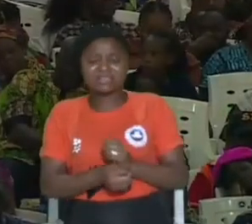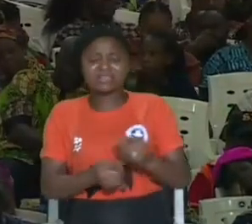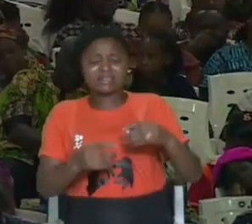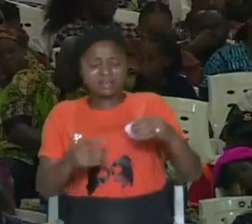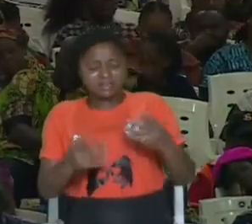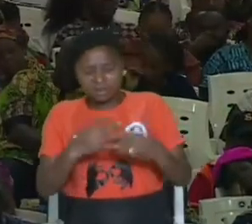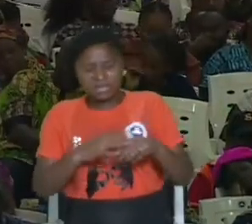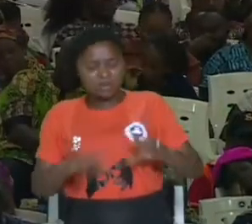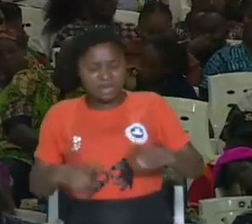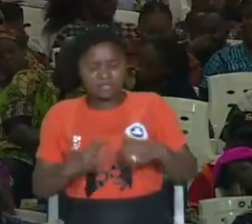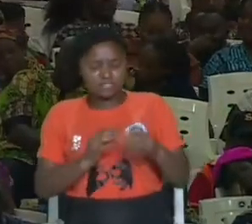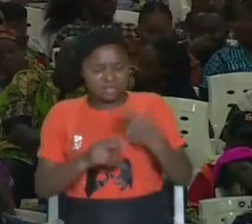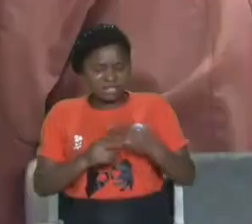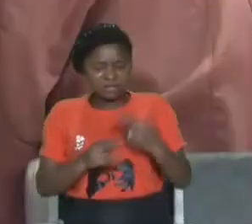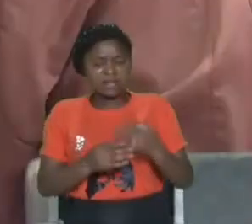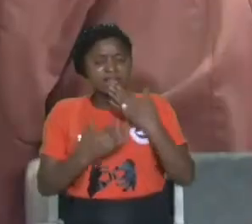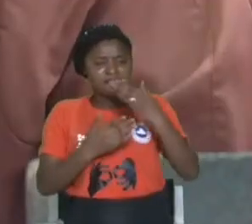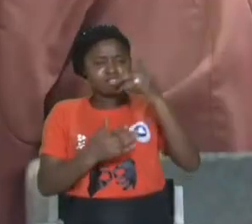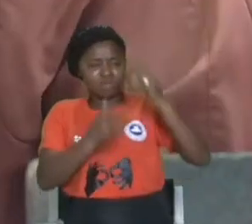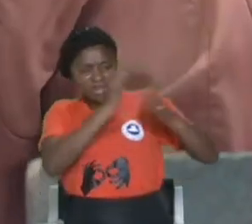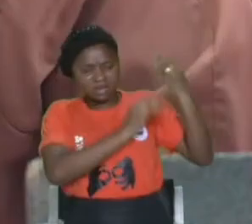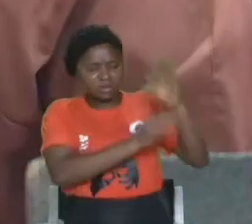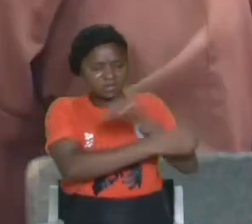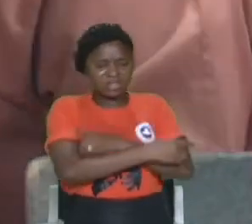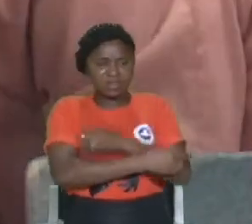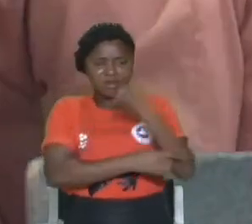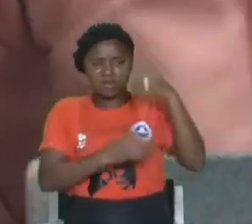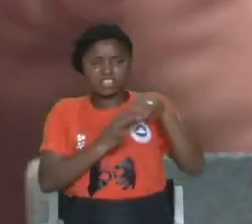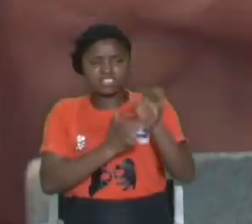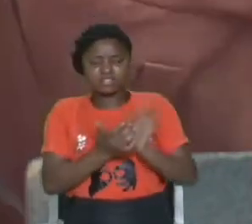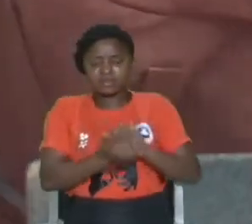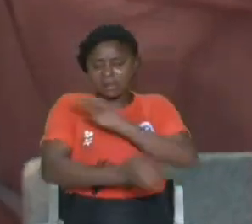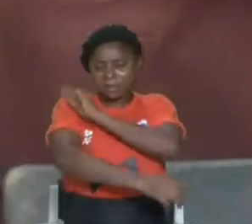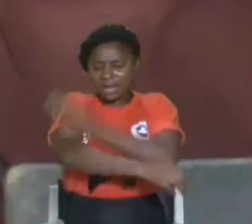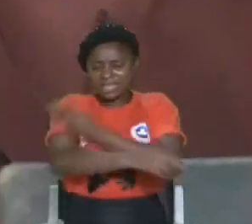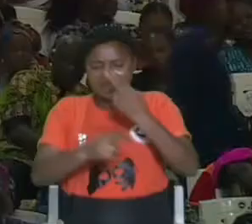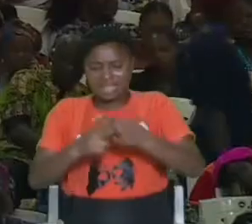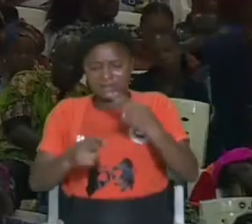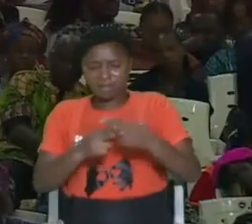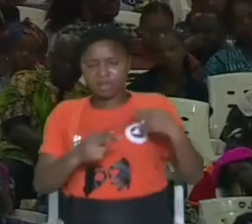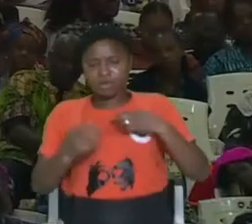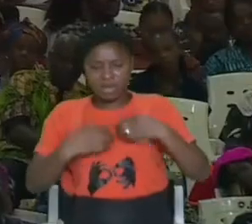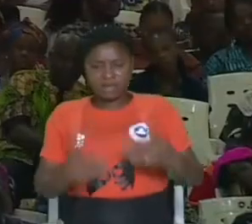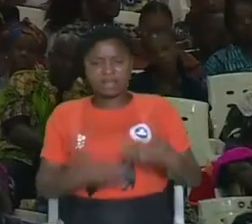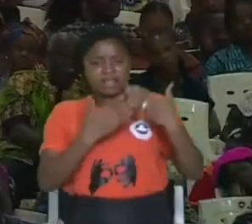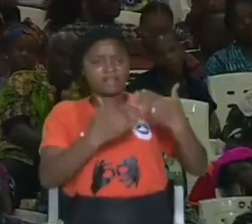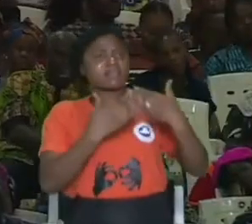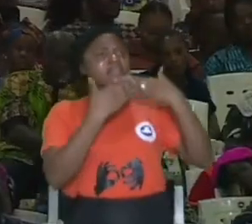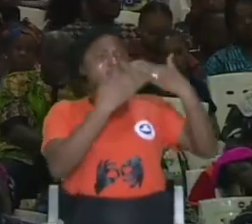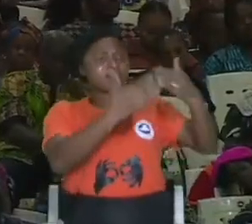Jesus. Thank you, Ancient of Days, for in Jesus' mighty name we have given thanks.